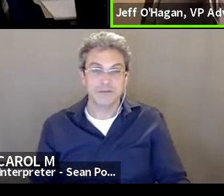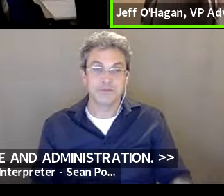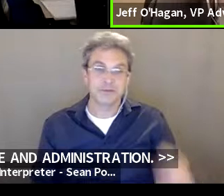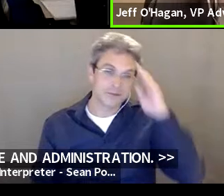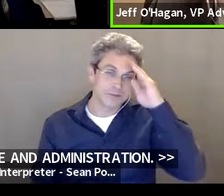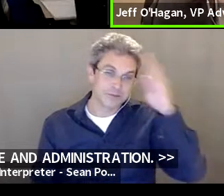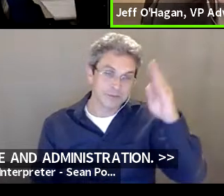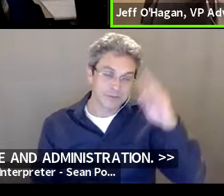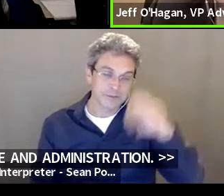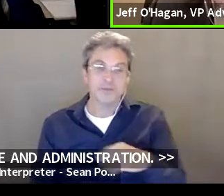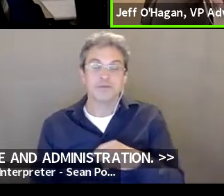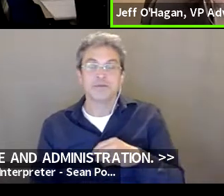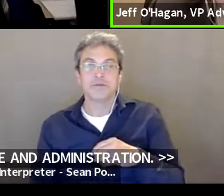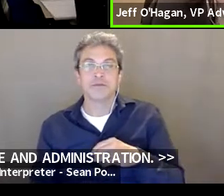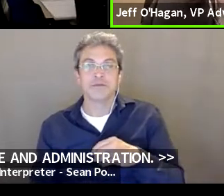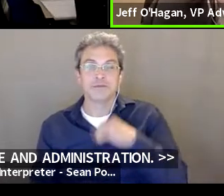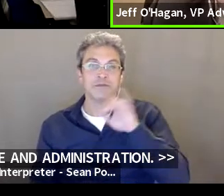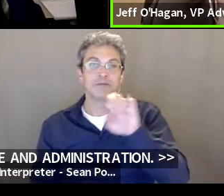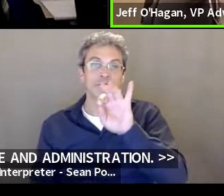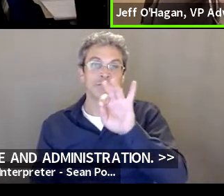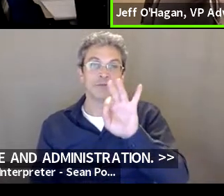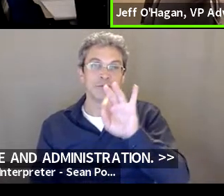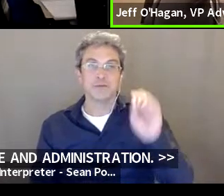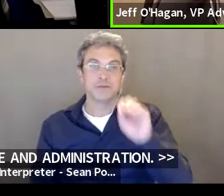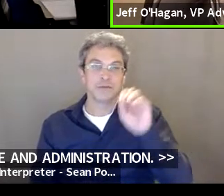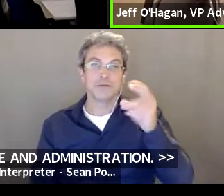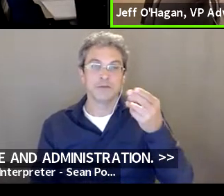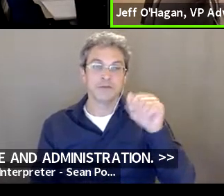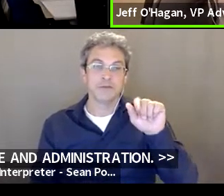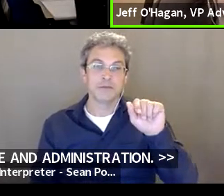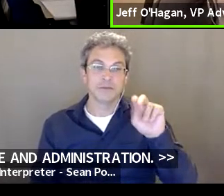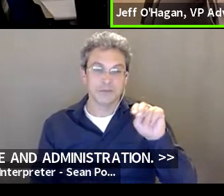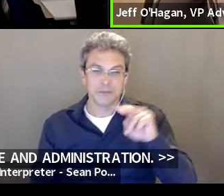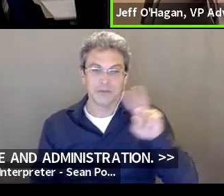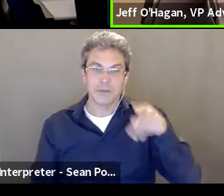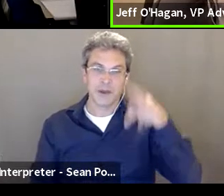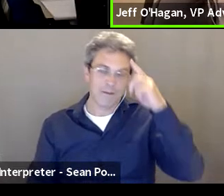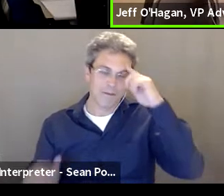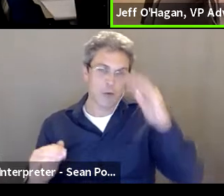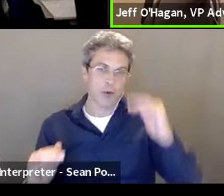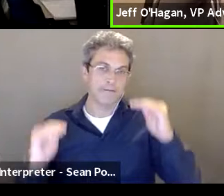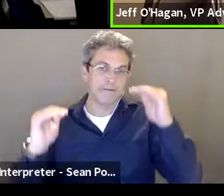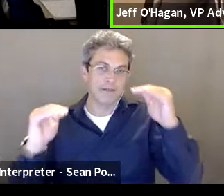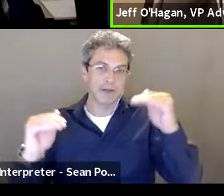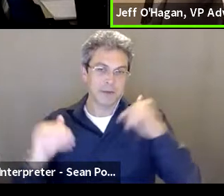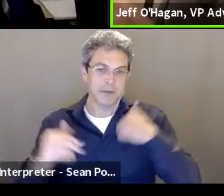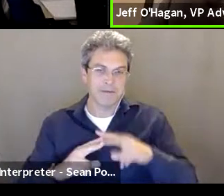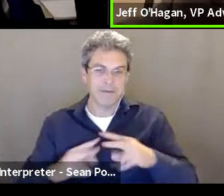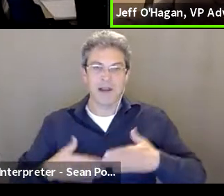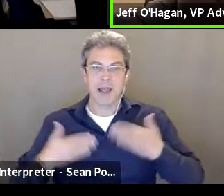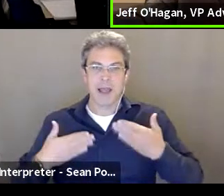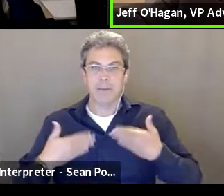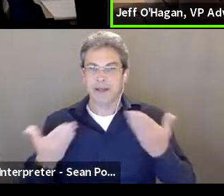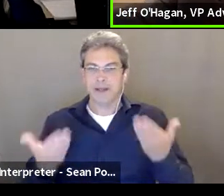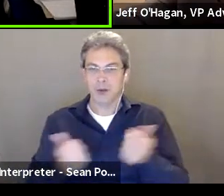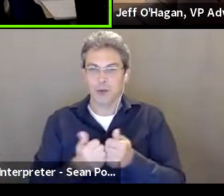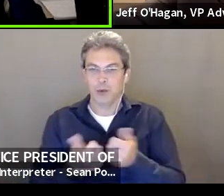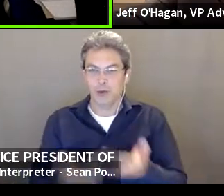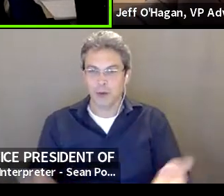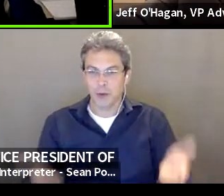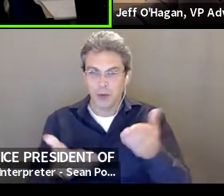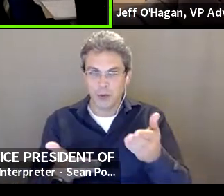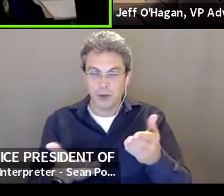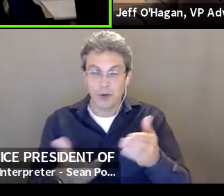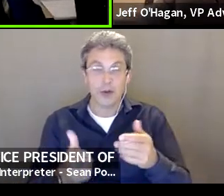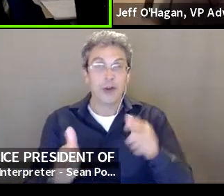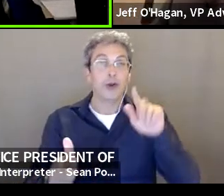Hello and bonjour, everybody. I'm Jeff O'Hagan. I'm Vice President of Advancement, and I'm very pleased to be here with all of you today. And Lucy?